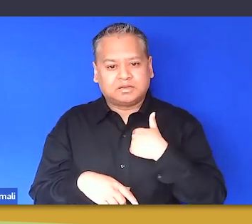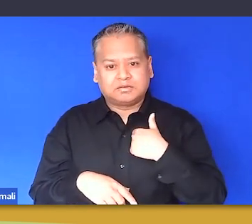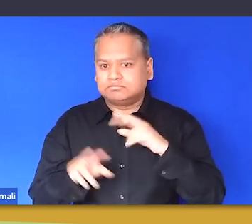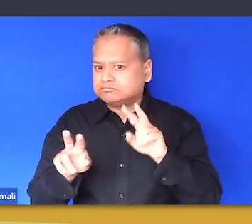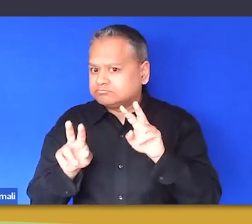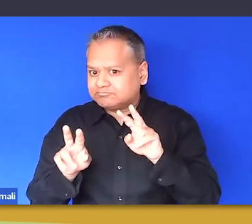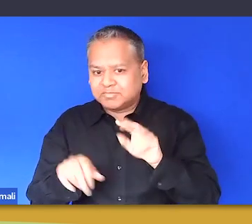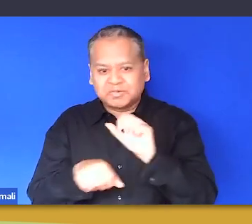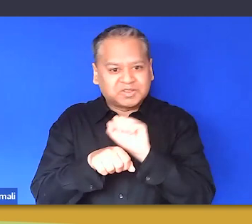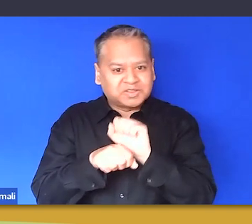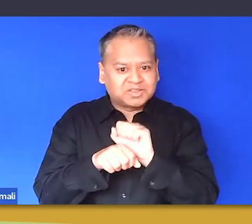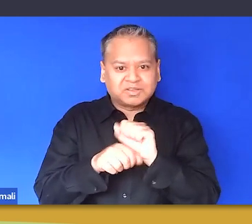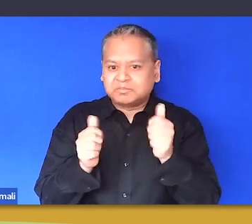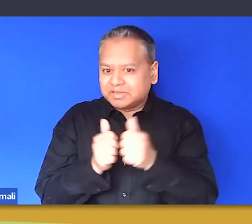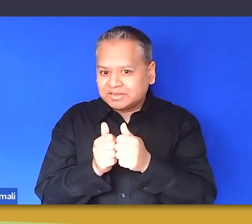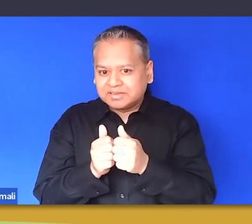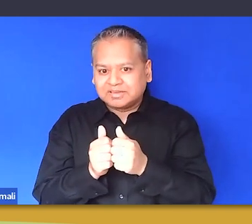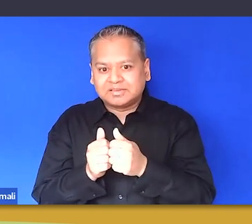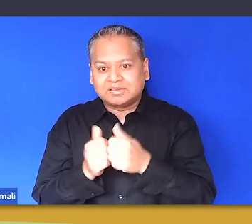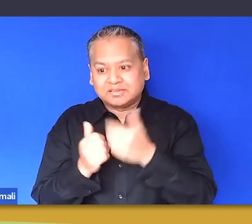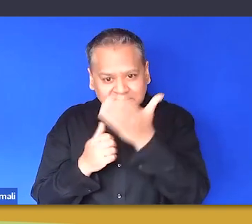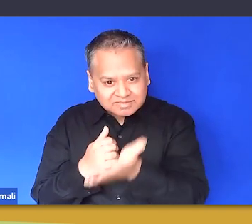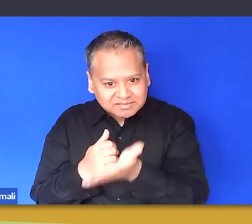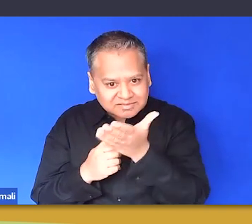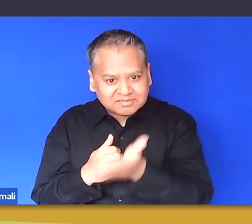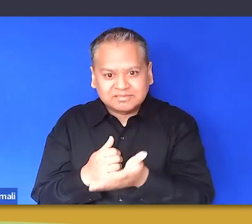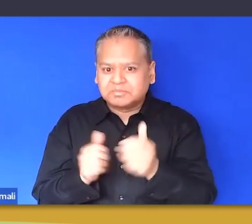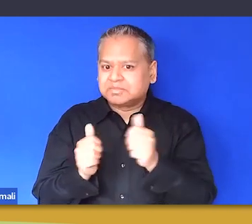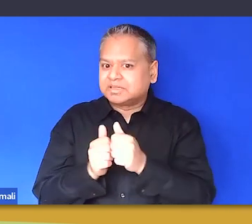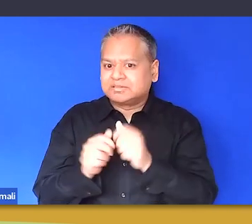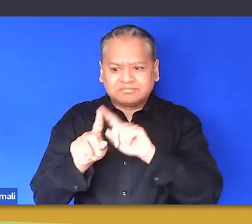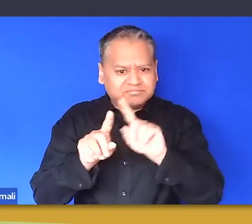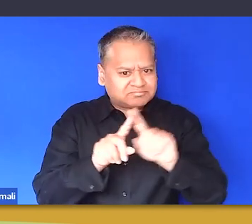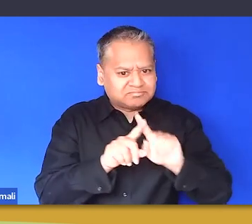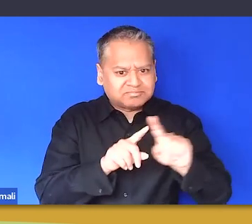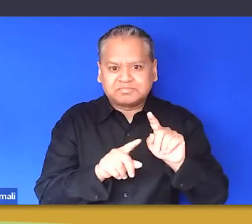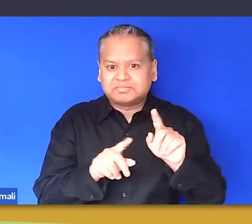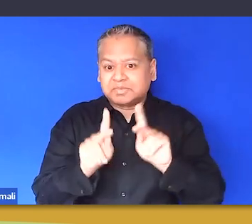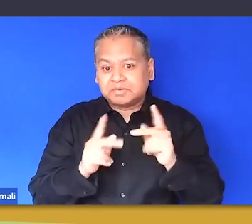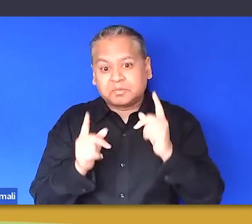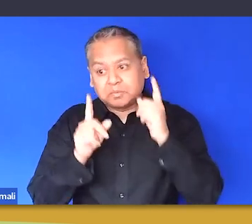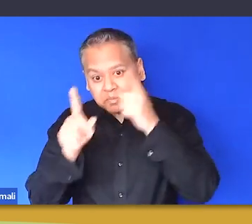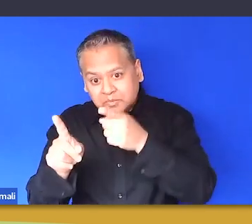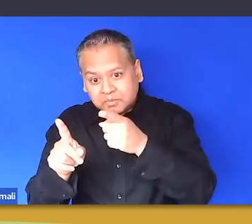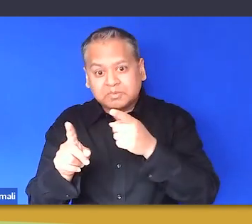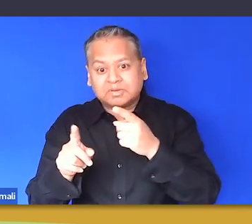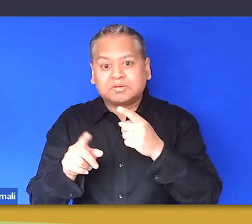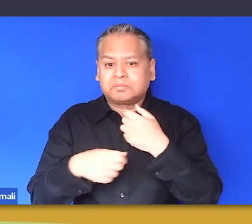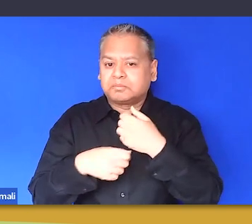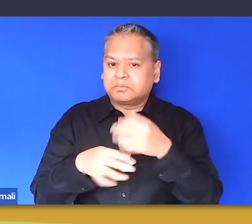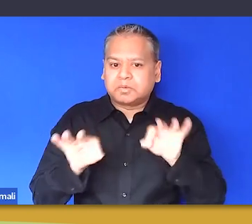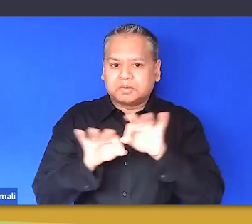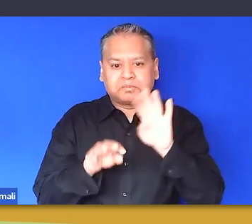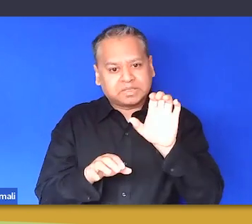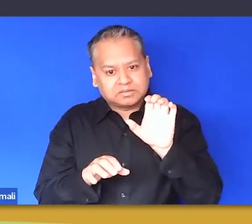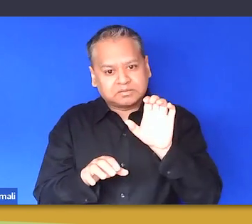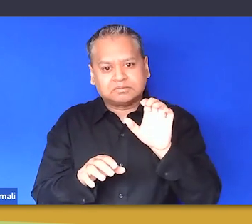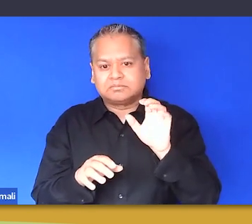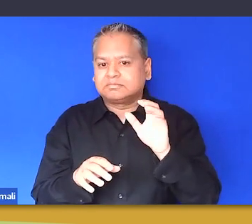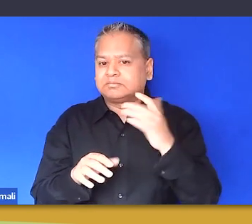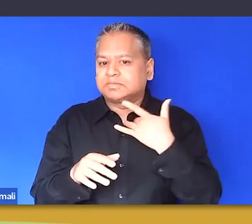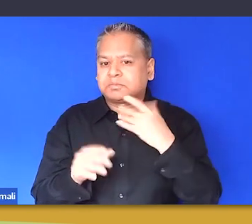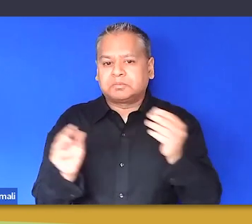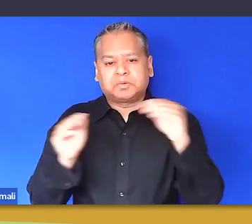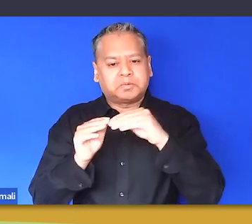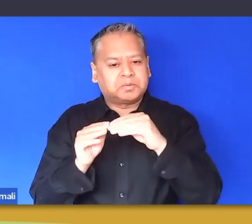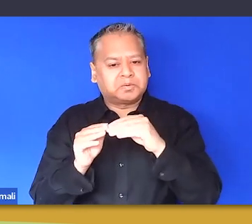discrimination in all its forms and make this a more inclusive province for everyone who lives here. And as Parliamentary